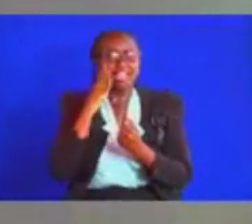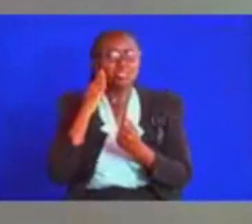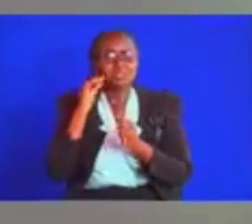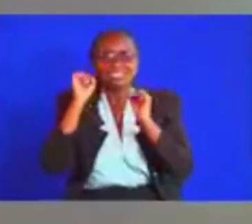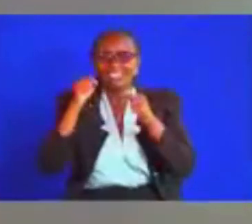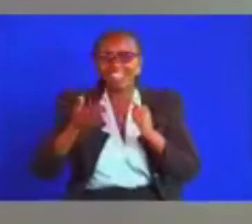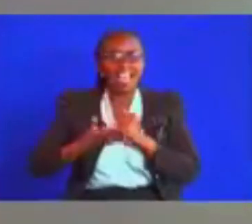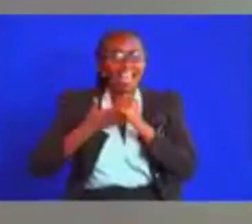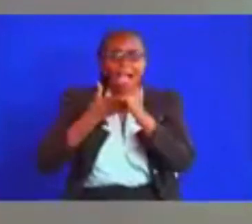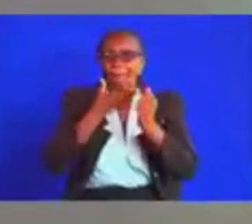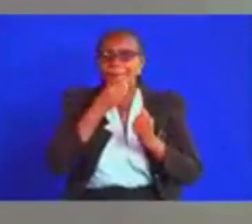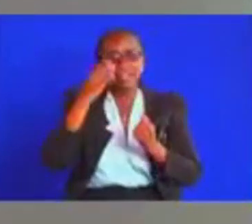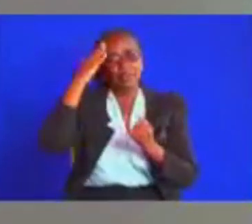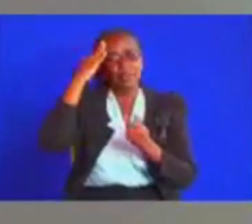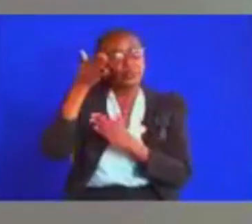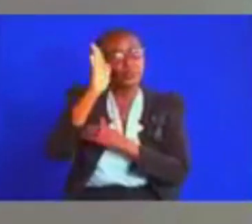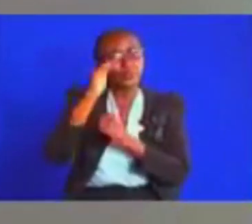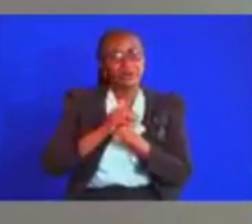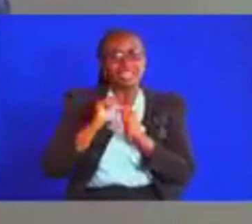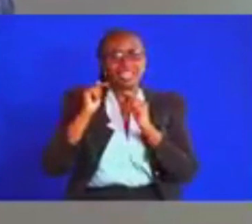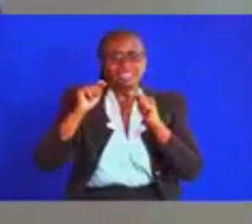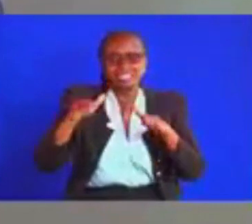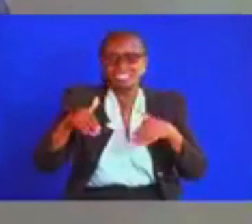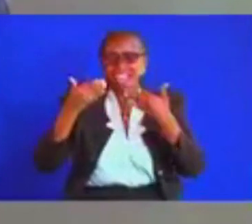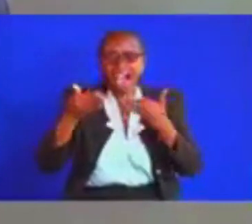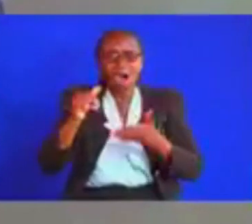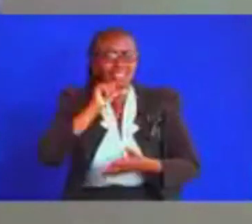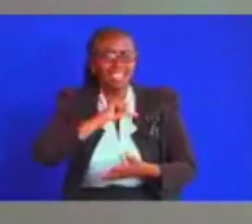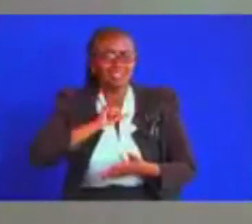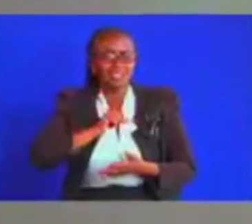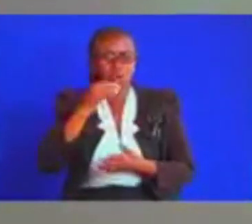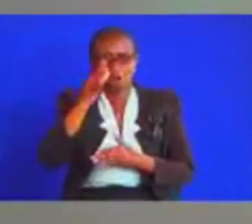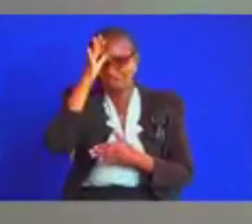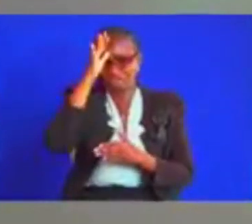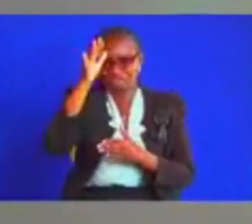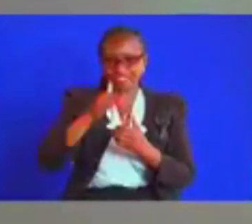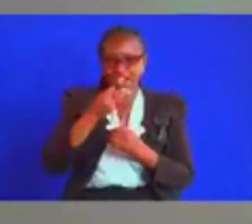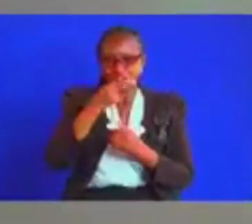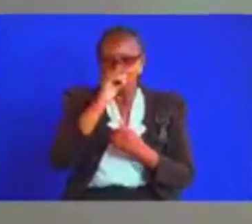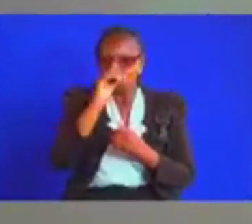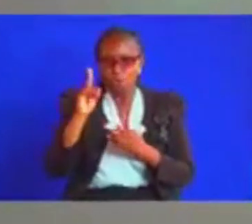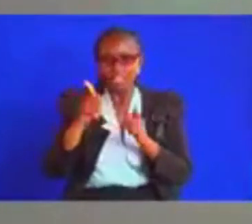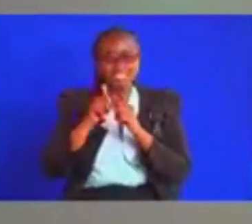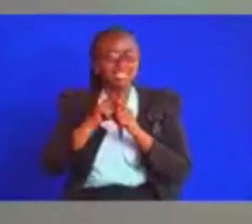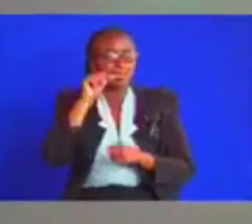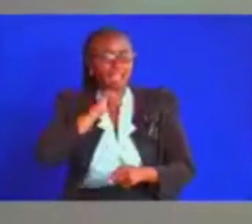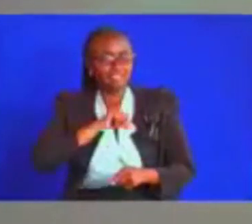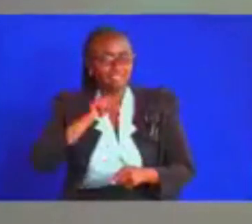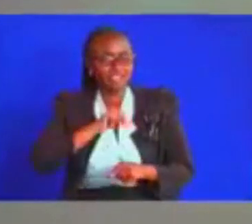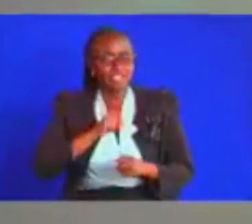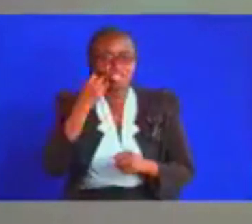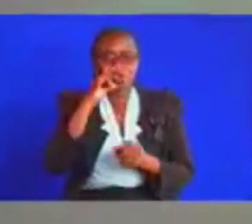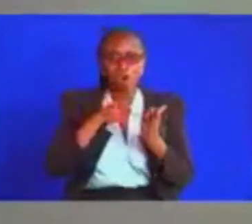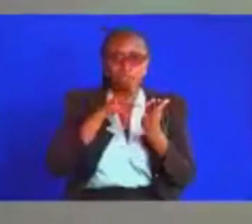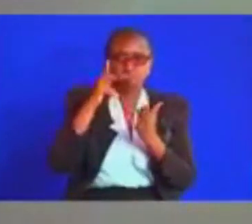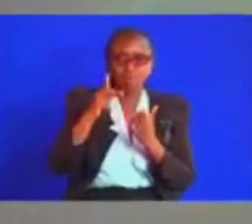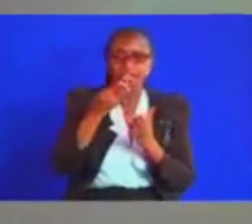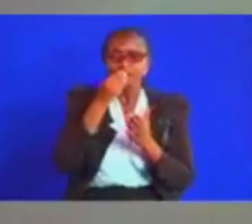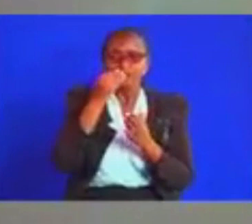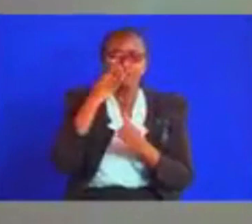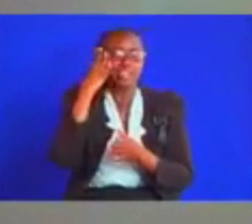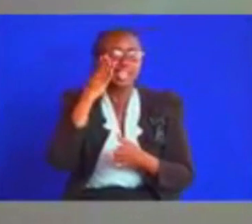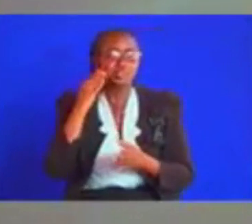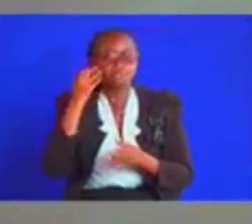help men know God. This is where the advantage of fatherhood and the advantage of buying through the experience